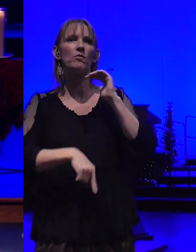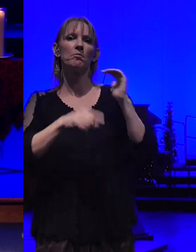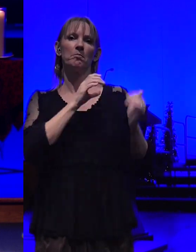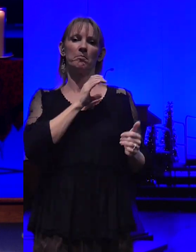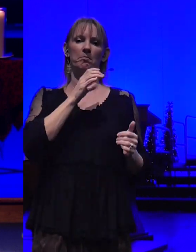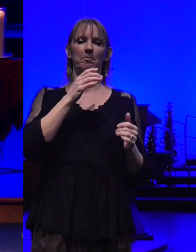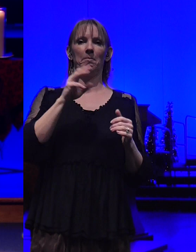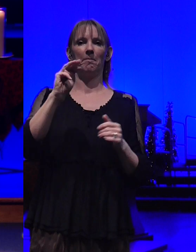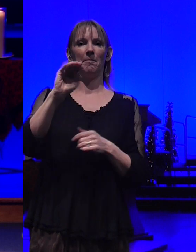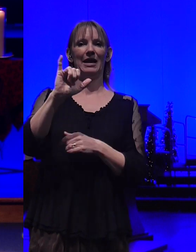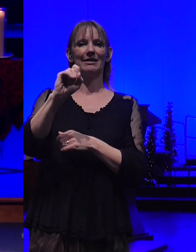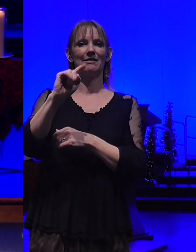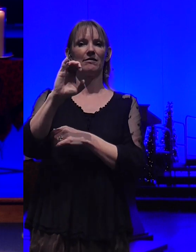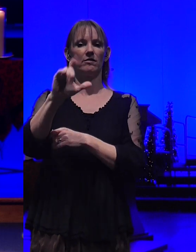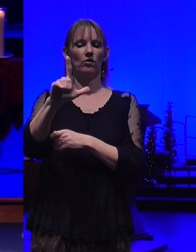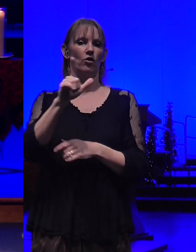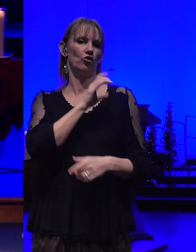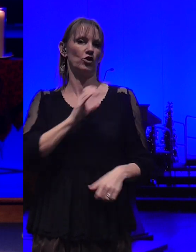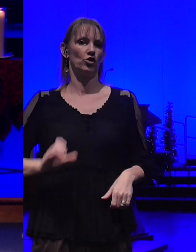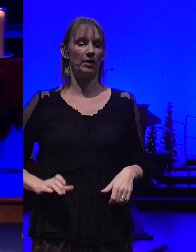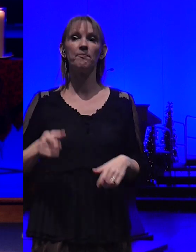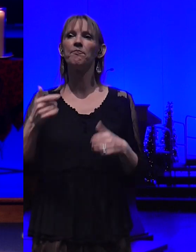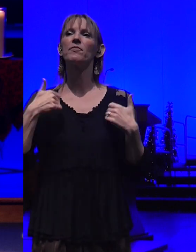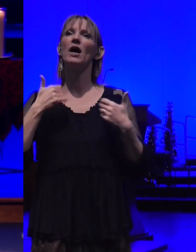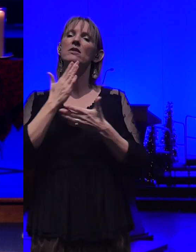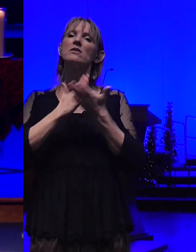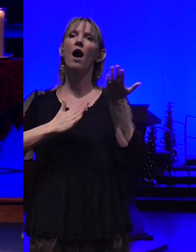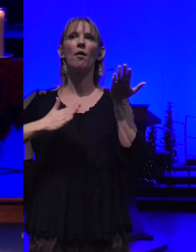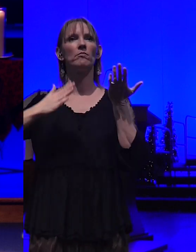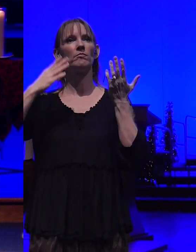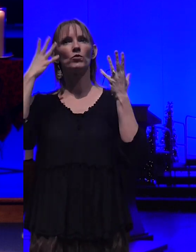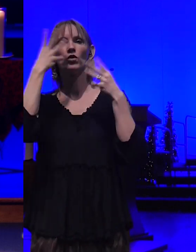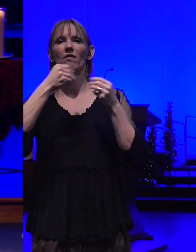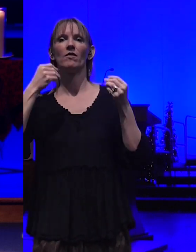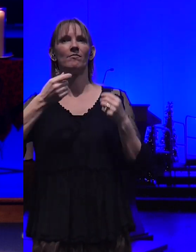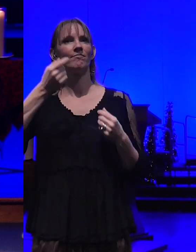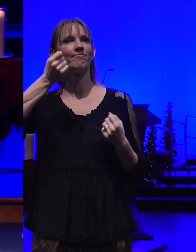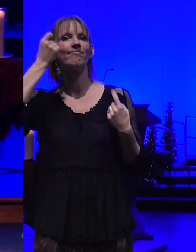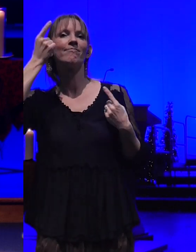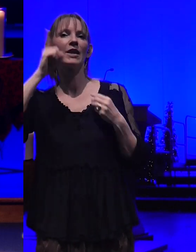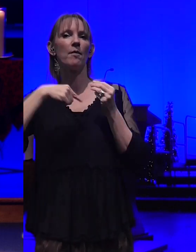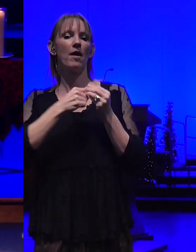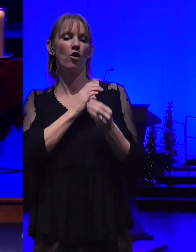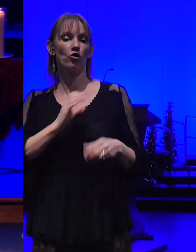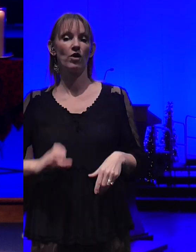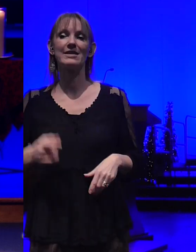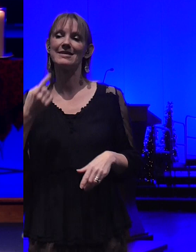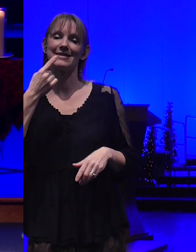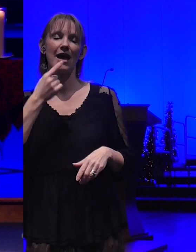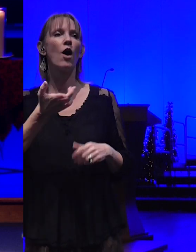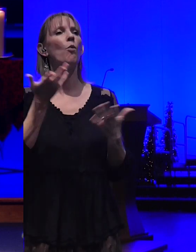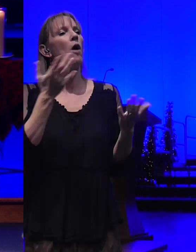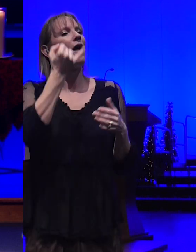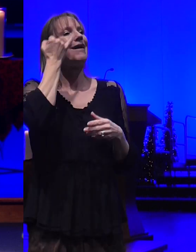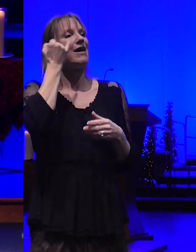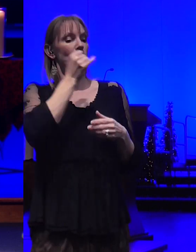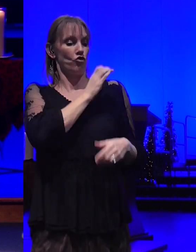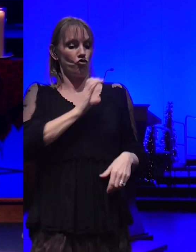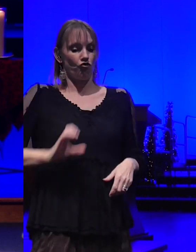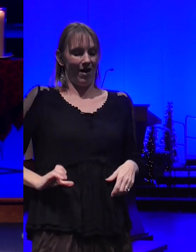true Christianity, and he has some glorious insights about Christ. What if Christ is a name for